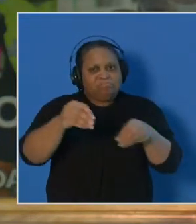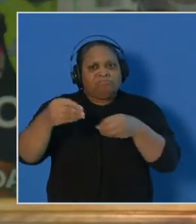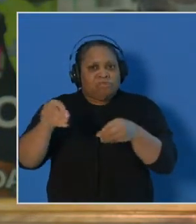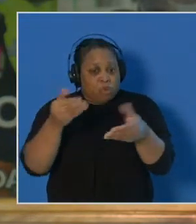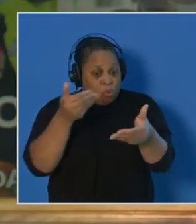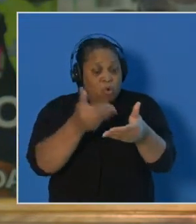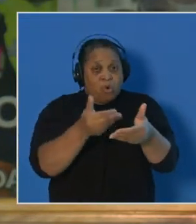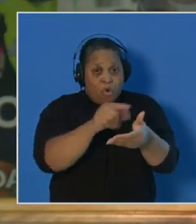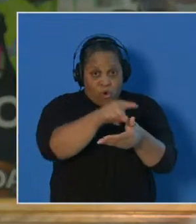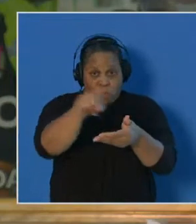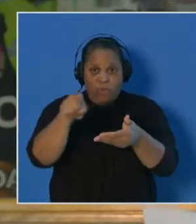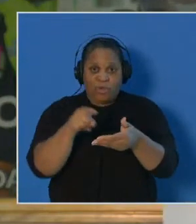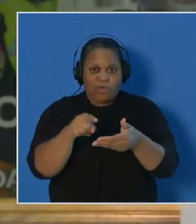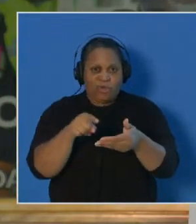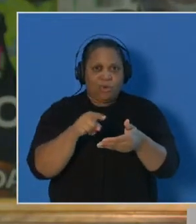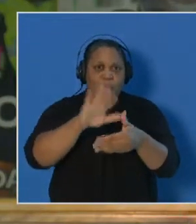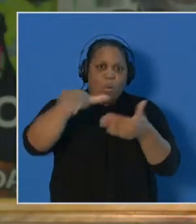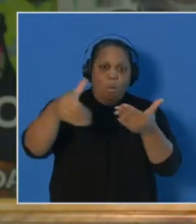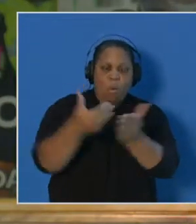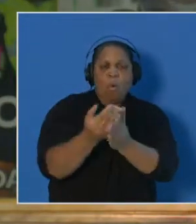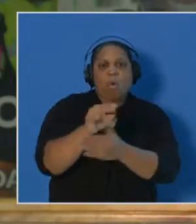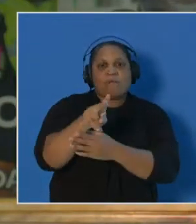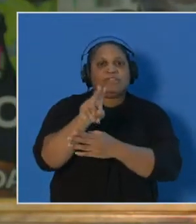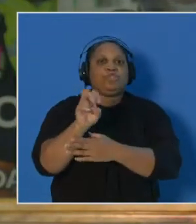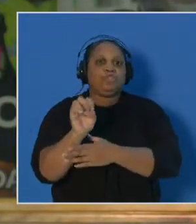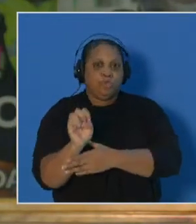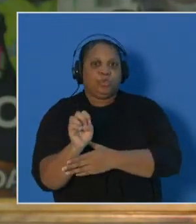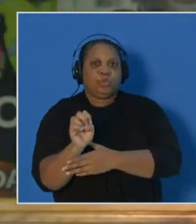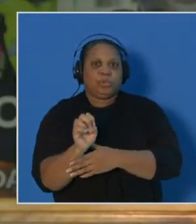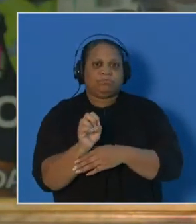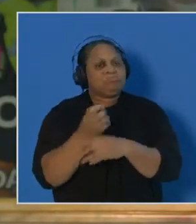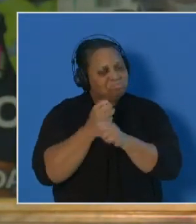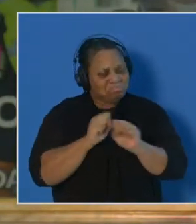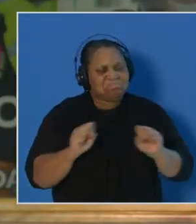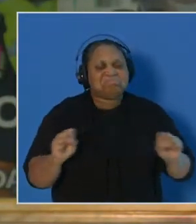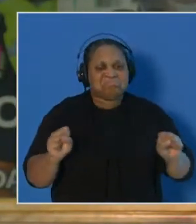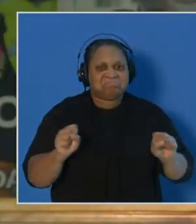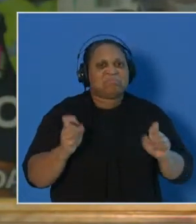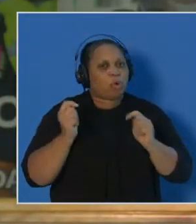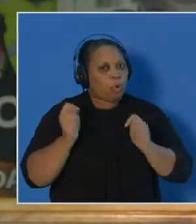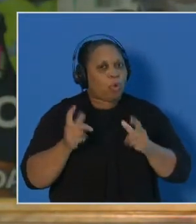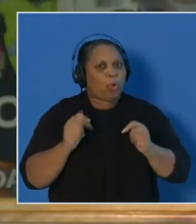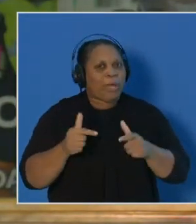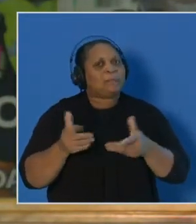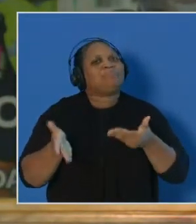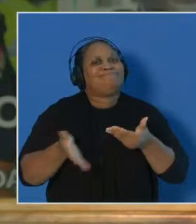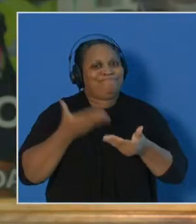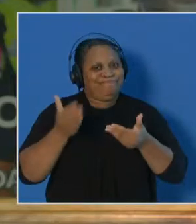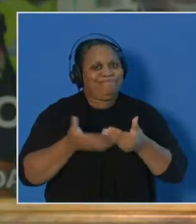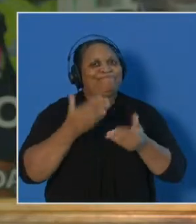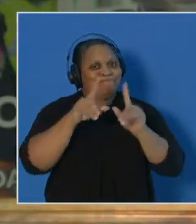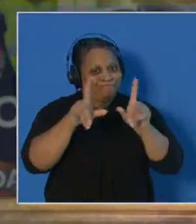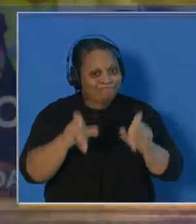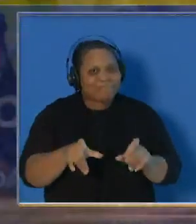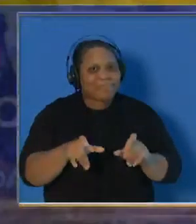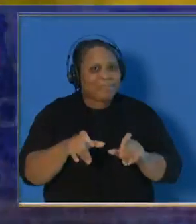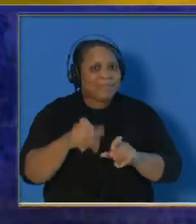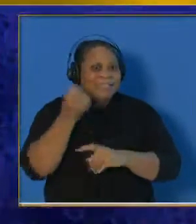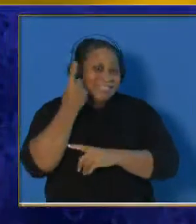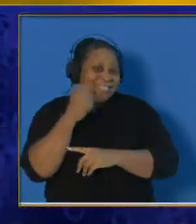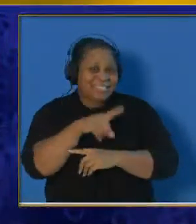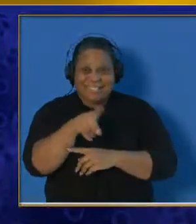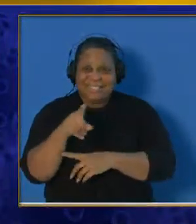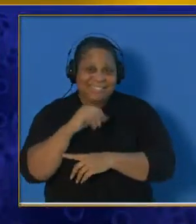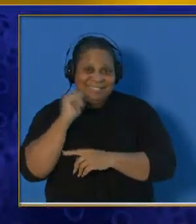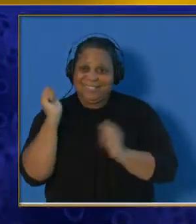near you for the entire month of June. The test is safe, quick, and convenient. We understand that not everyone is